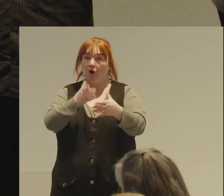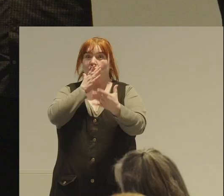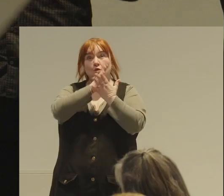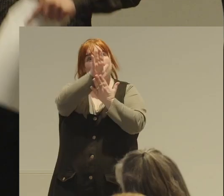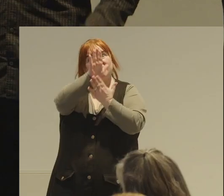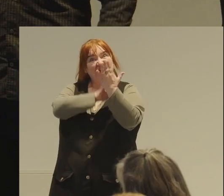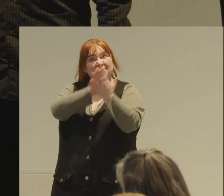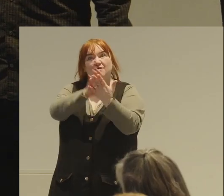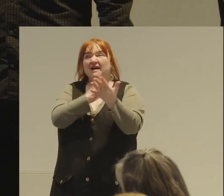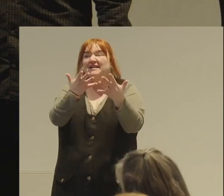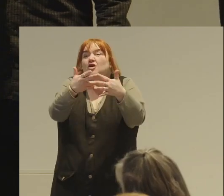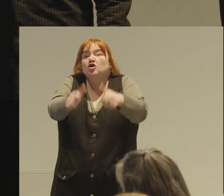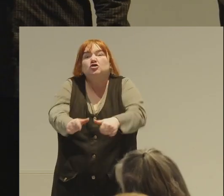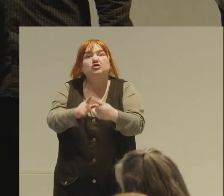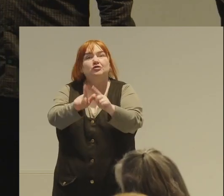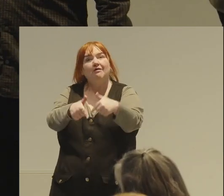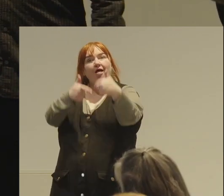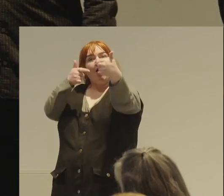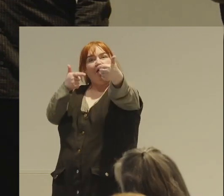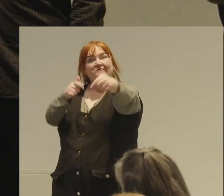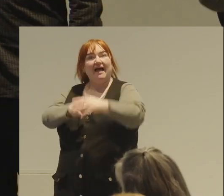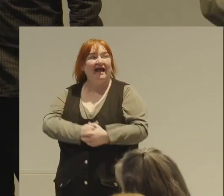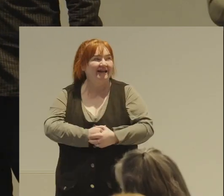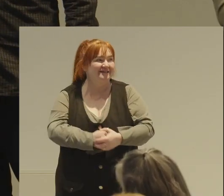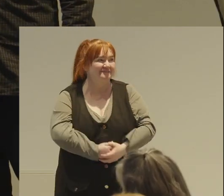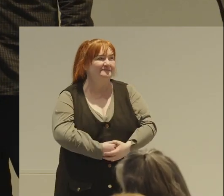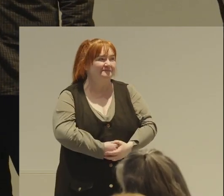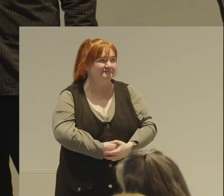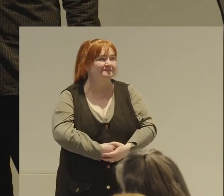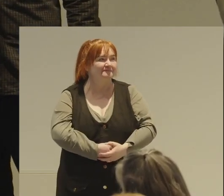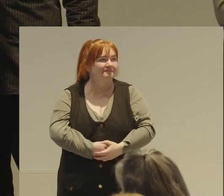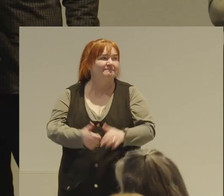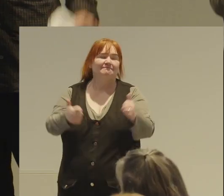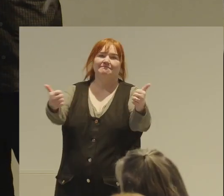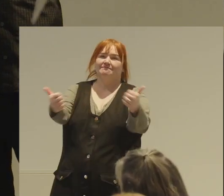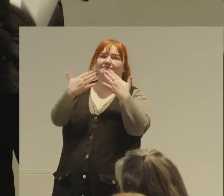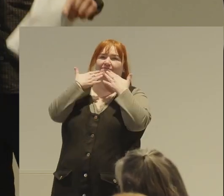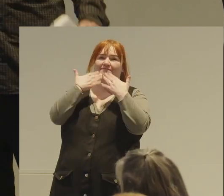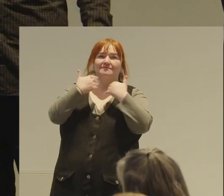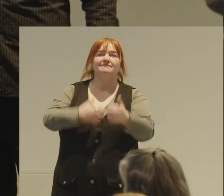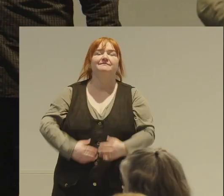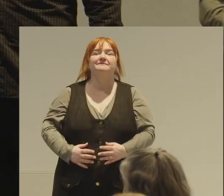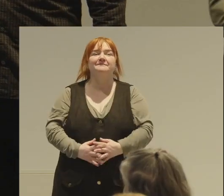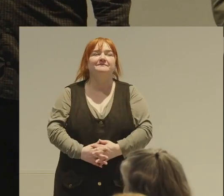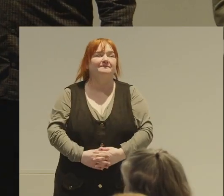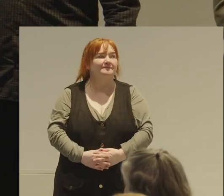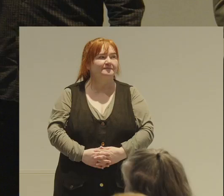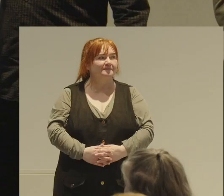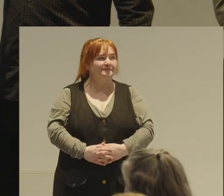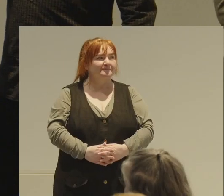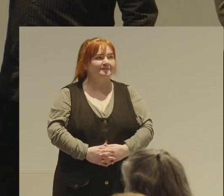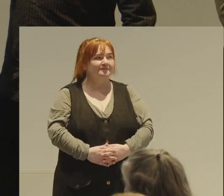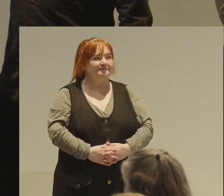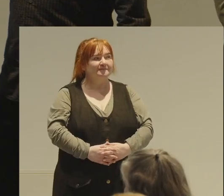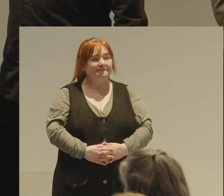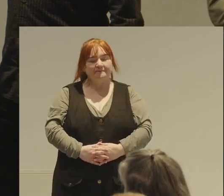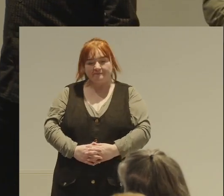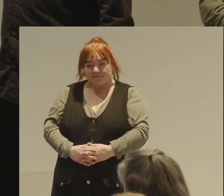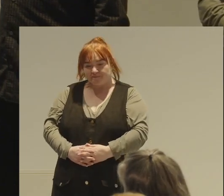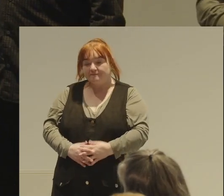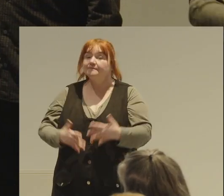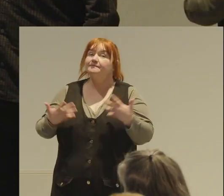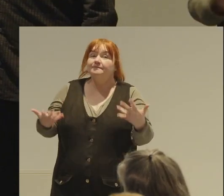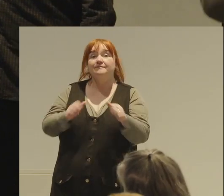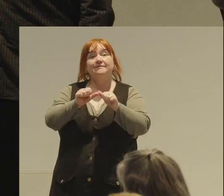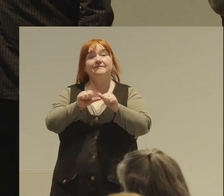we're not just floating heads in a screen. Brilliant, thank you so much. We have the next slide, please. So, Charlie, our